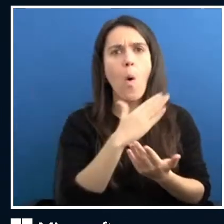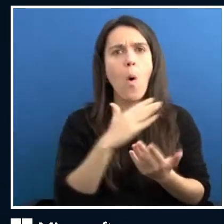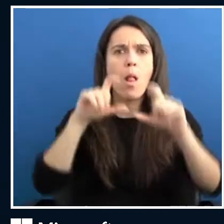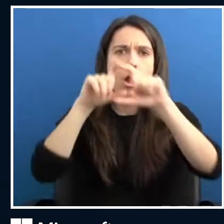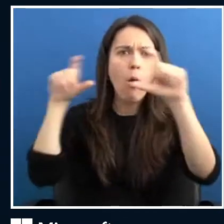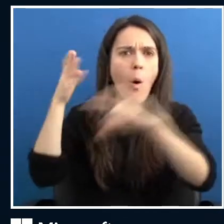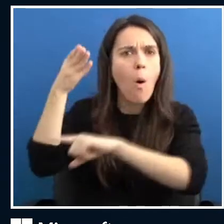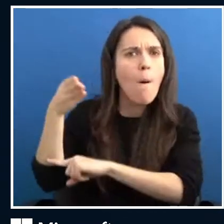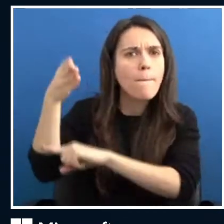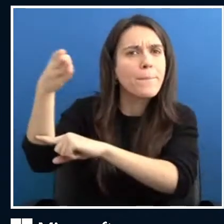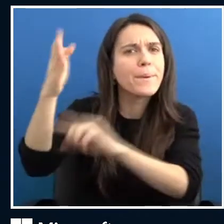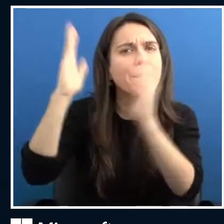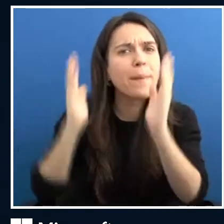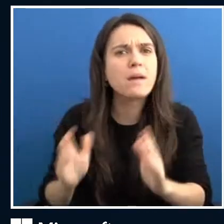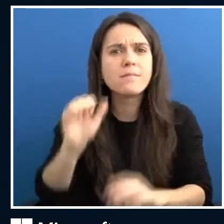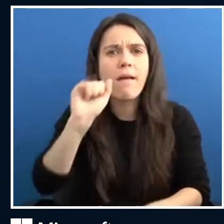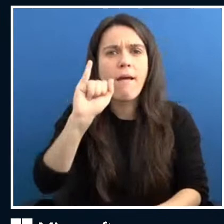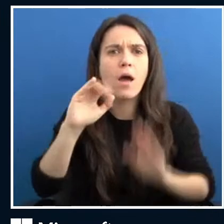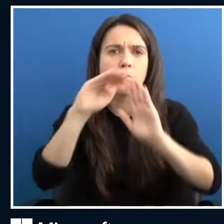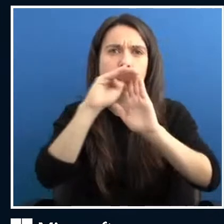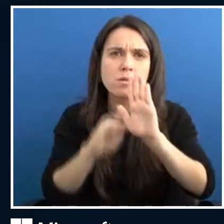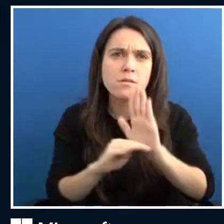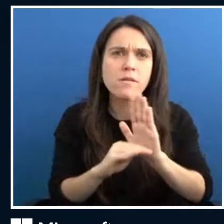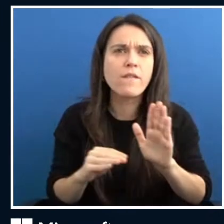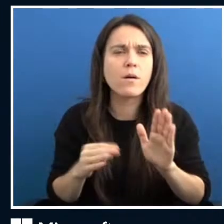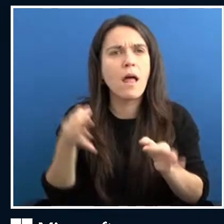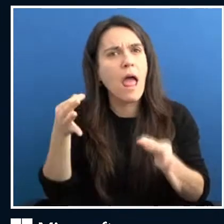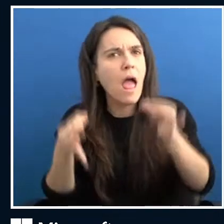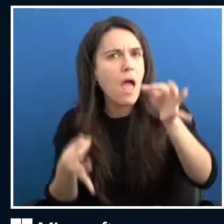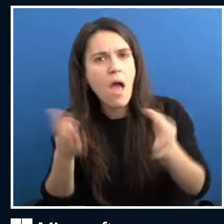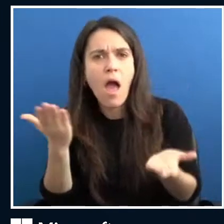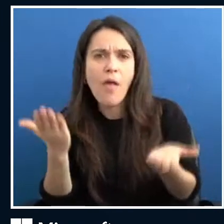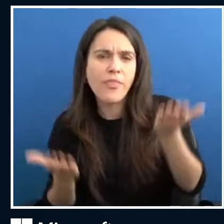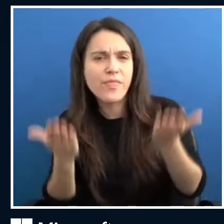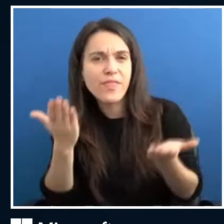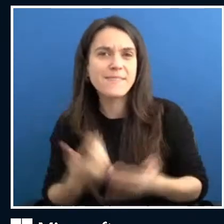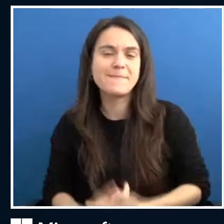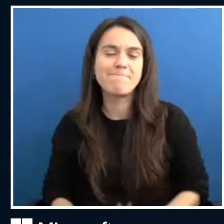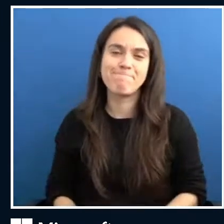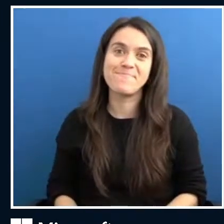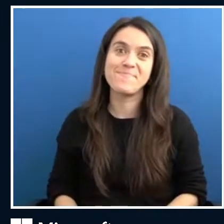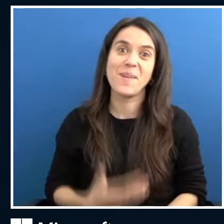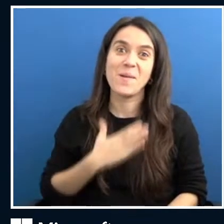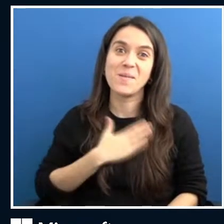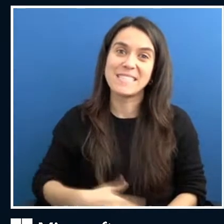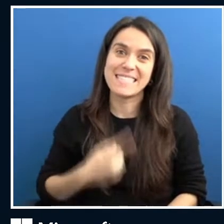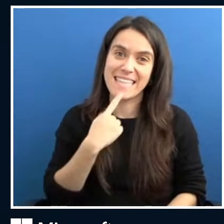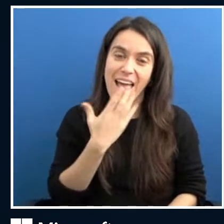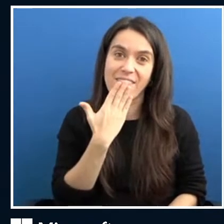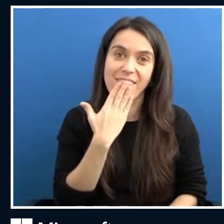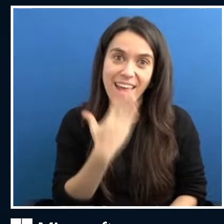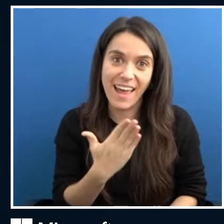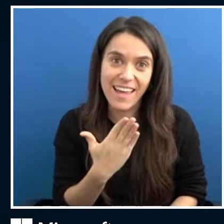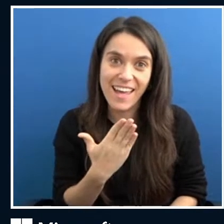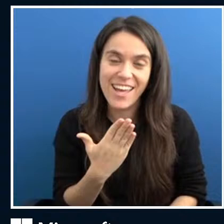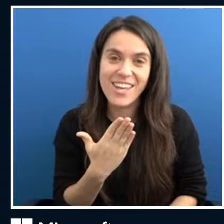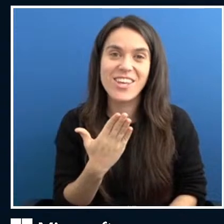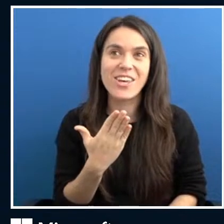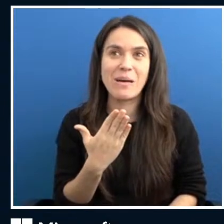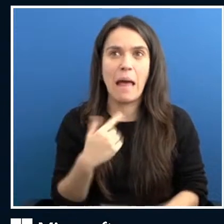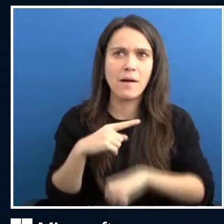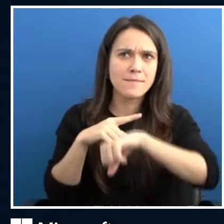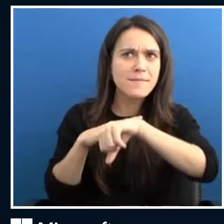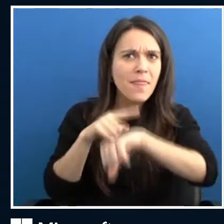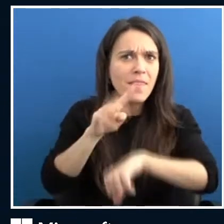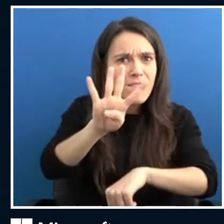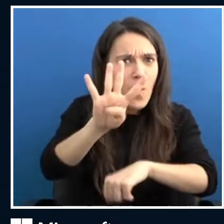an AI ethics officer. So I want to thank you. And we have about 4 minutes if there are